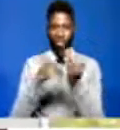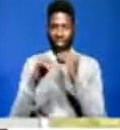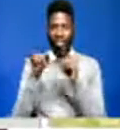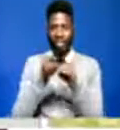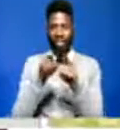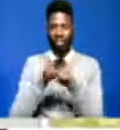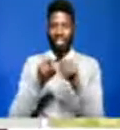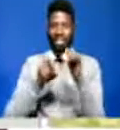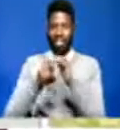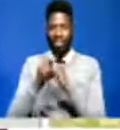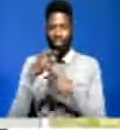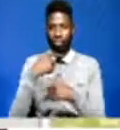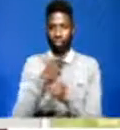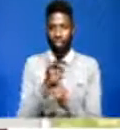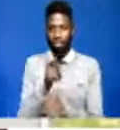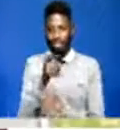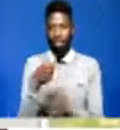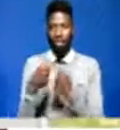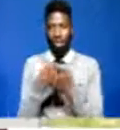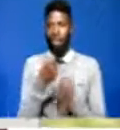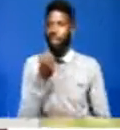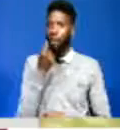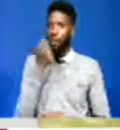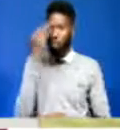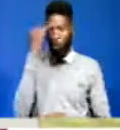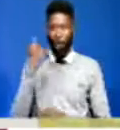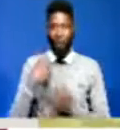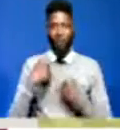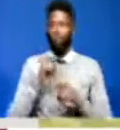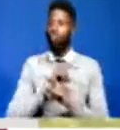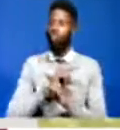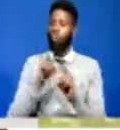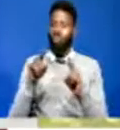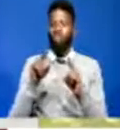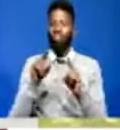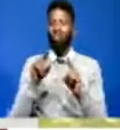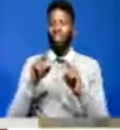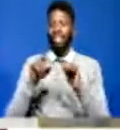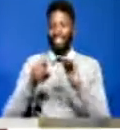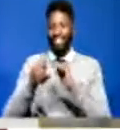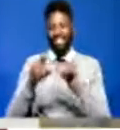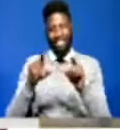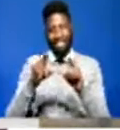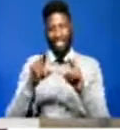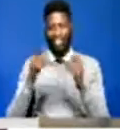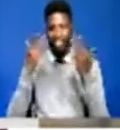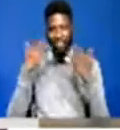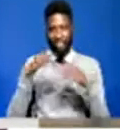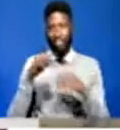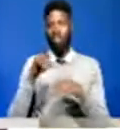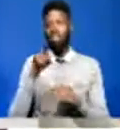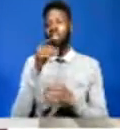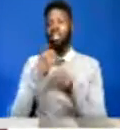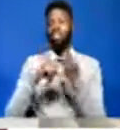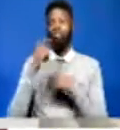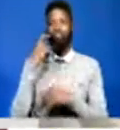been the major challenge in groundnut because there is no certified seed on the shelves in agrovets. Farmers will also be linked to